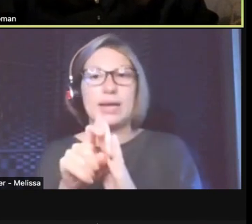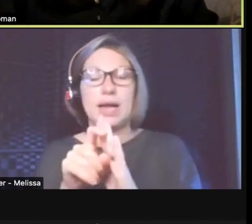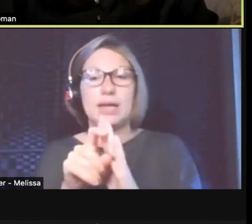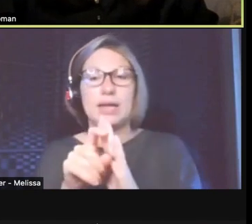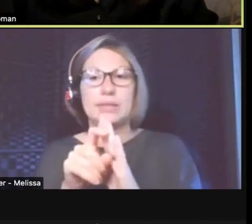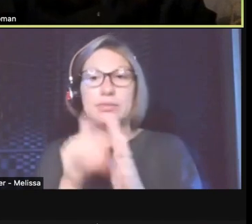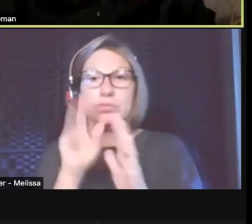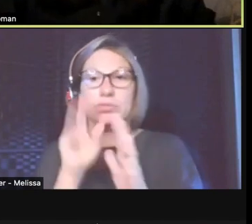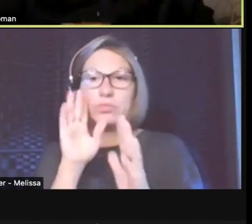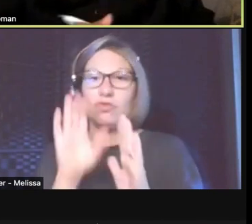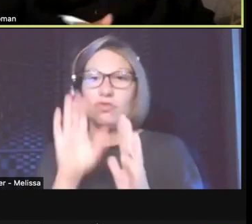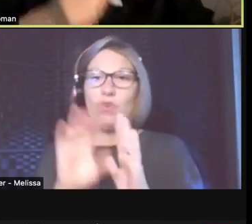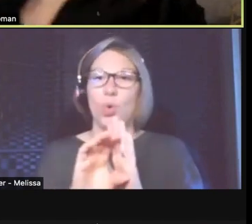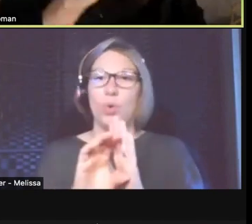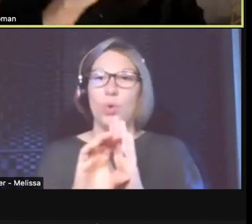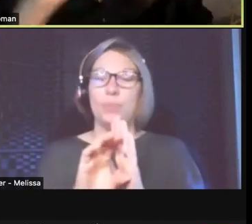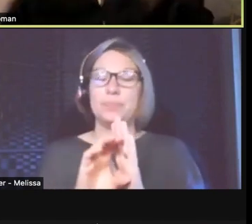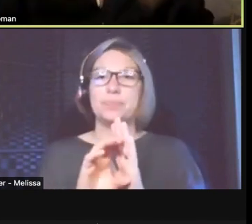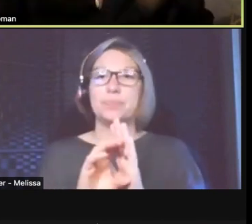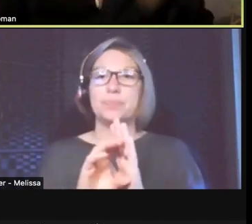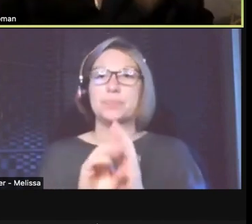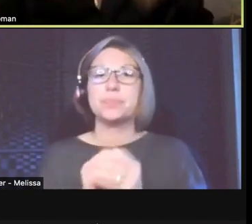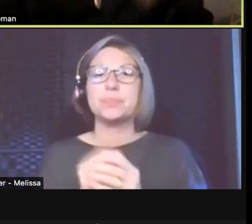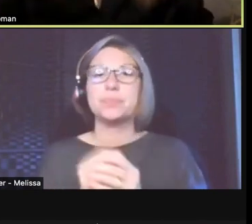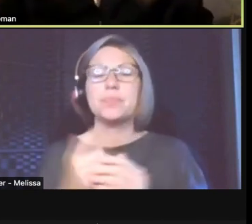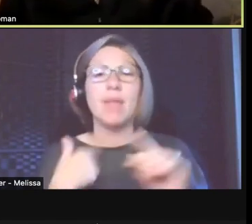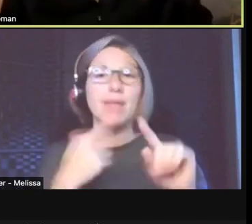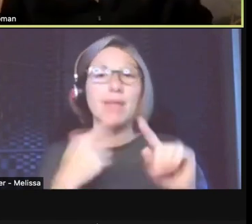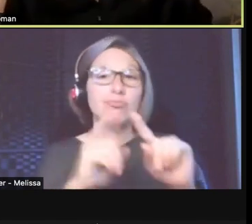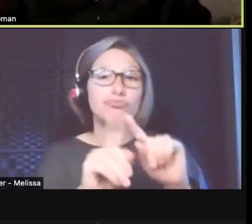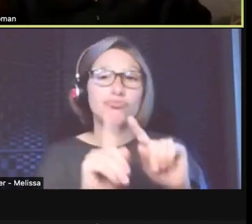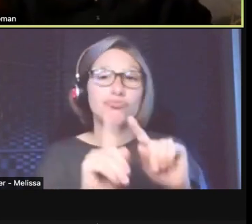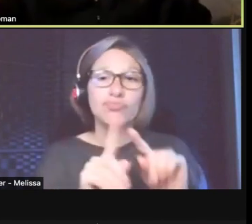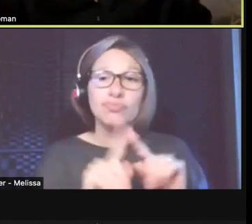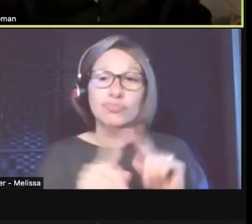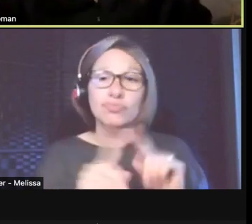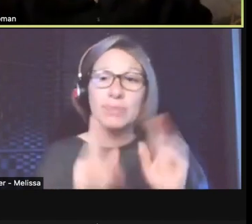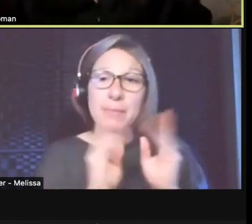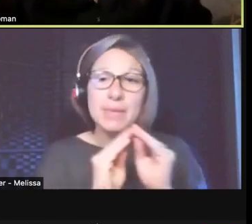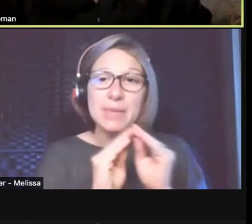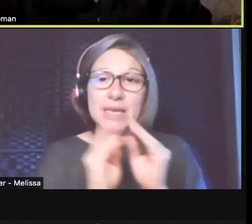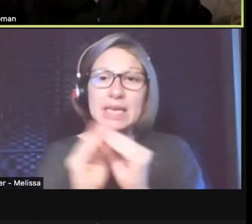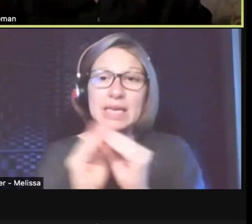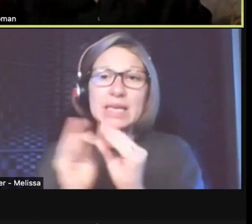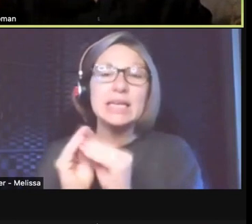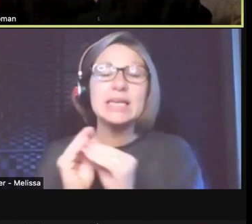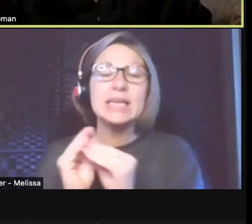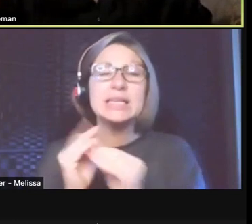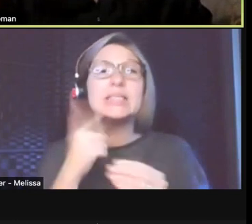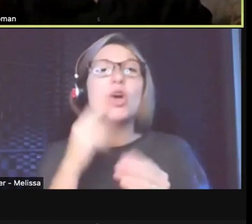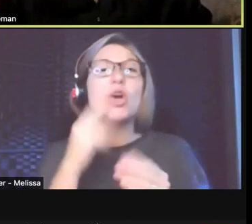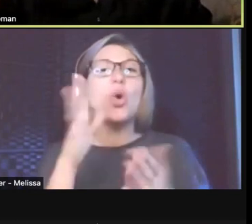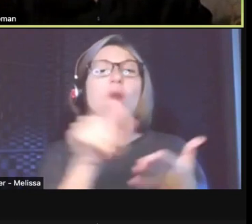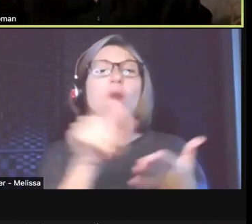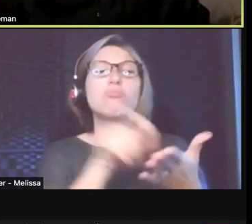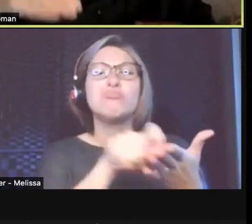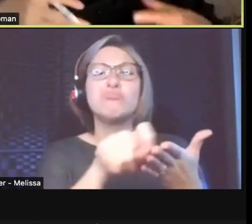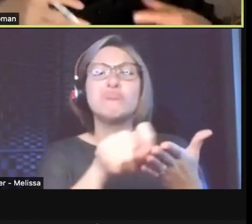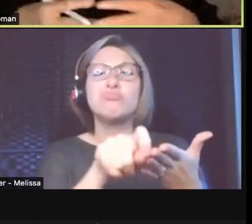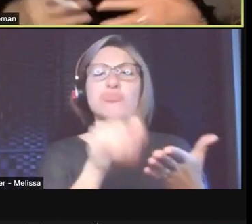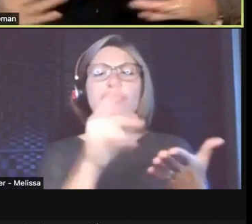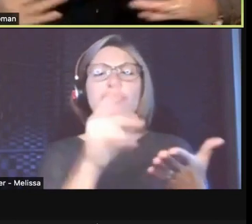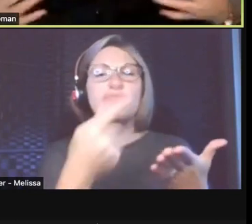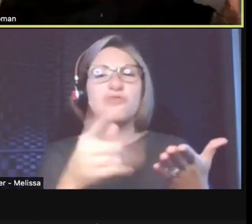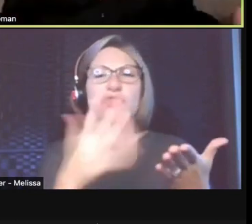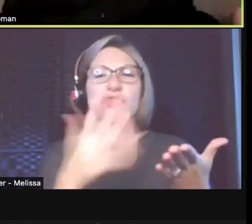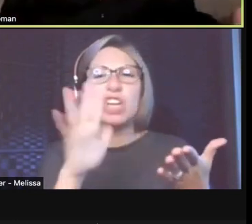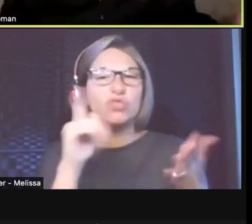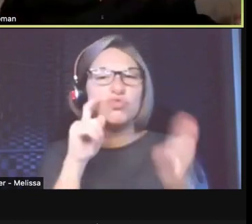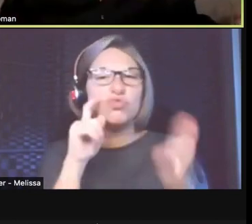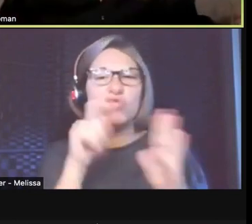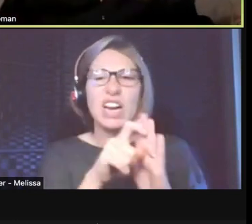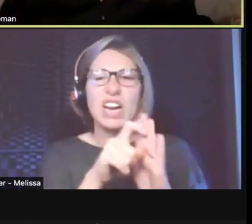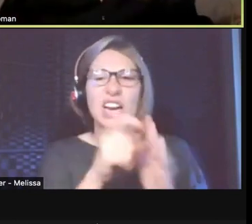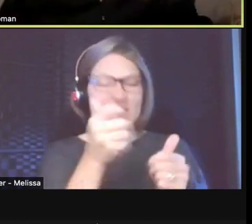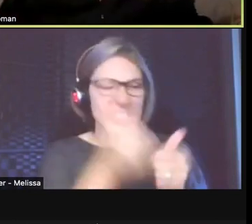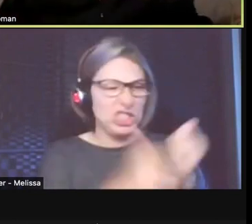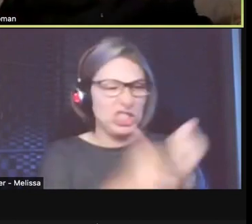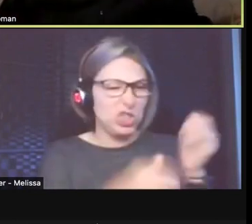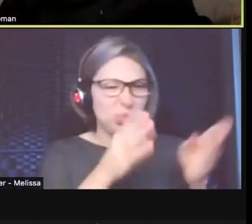meetings where people will say, we can cross that one off the list. She recognizes every person in her class. We've tested it